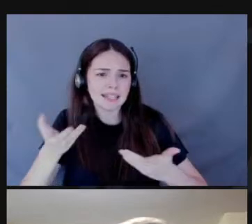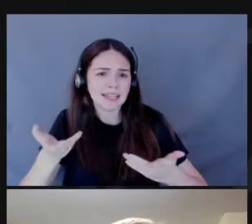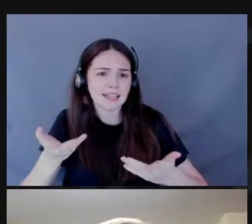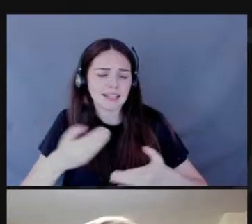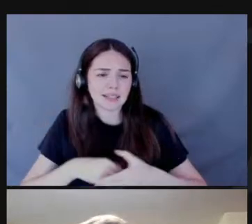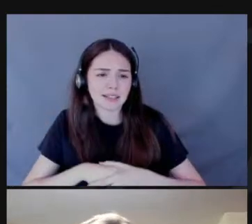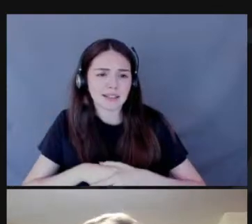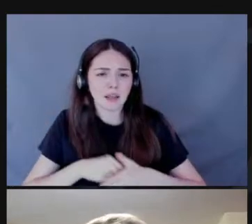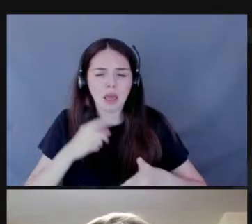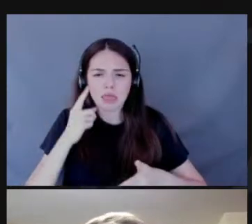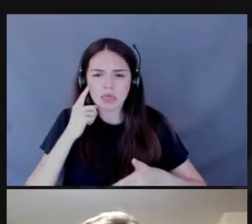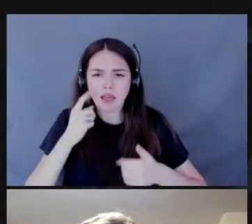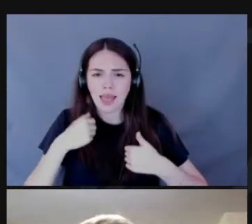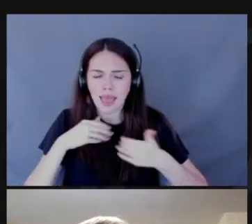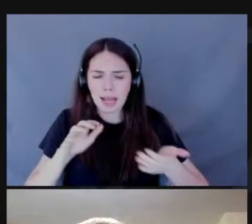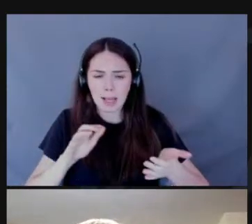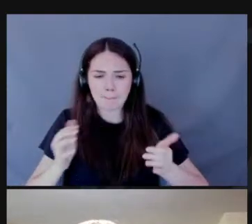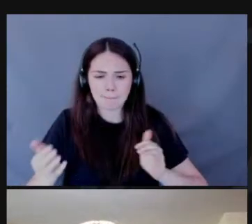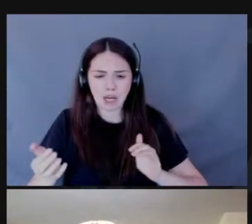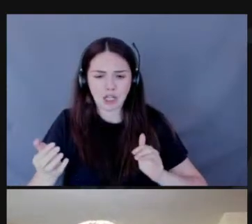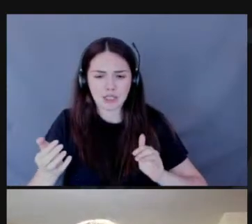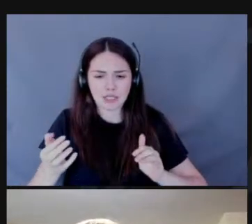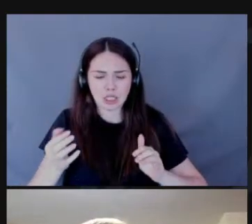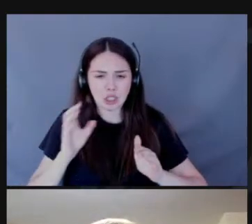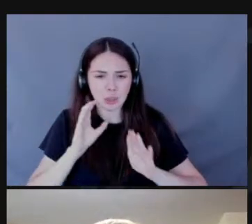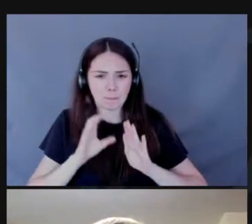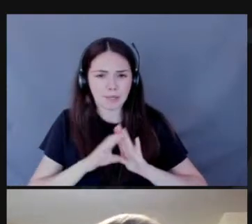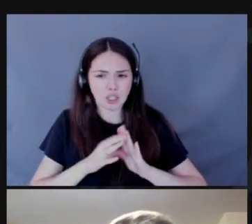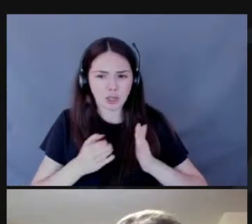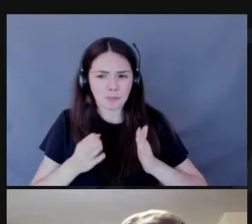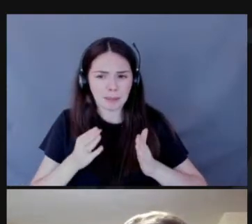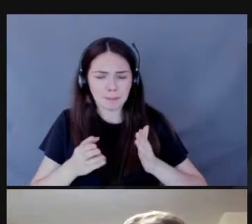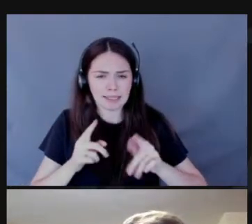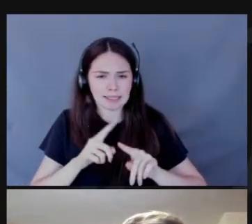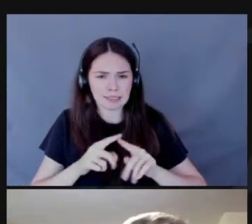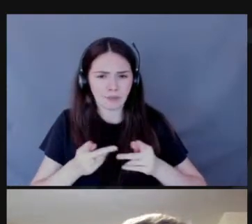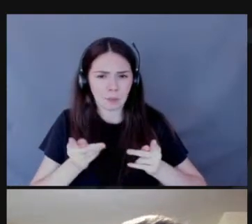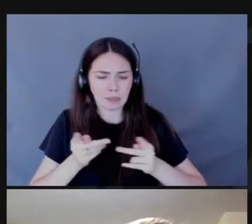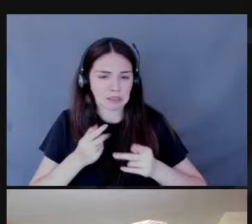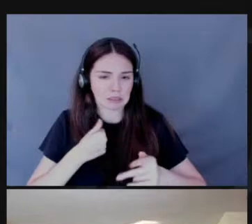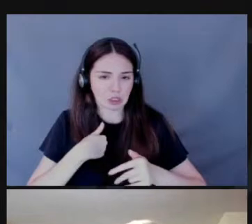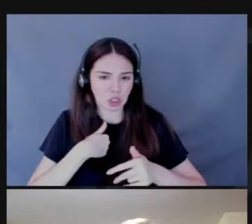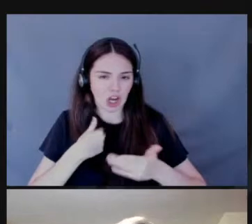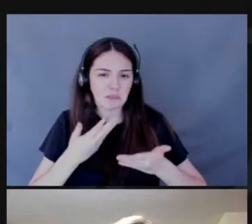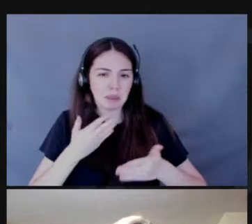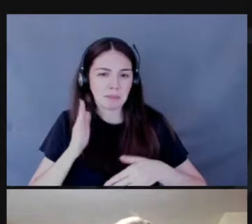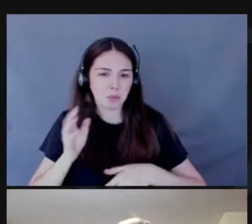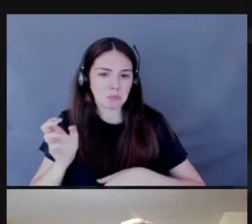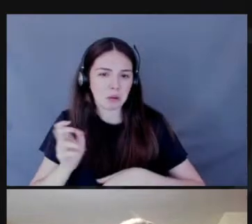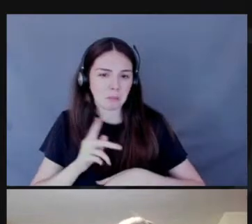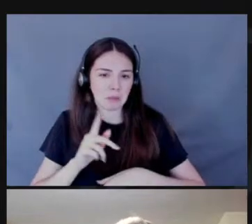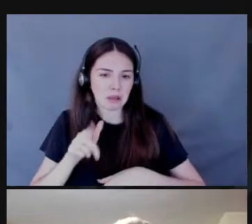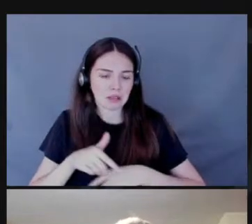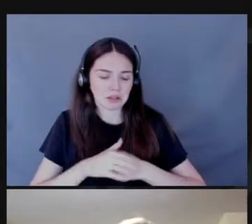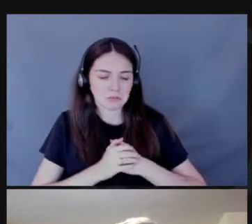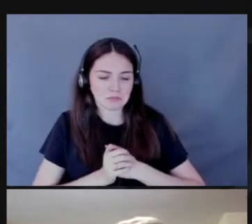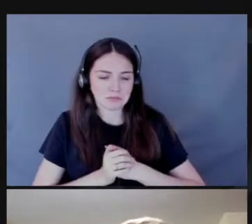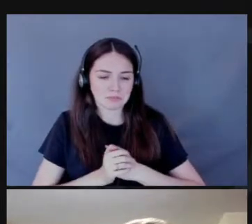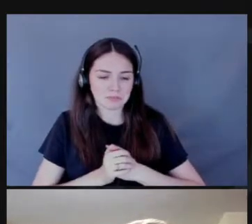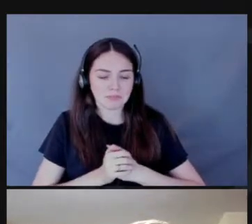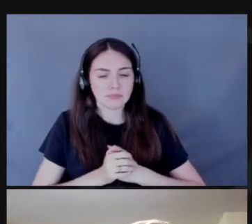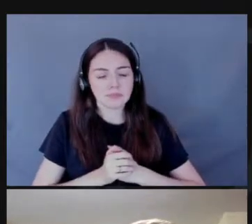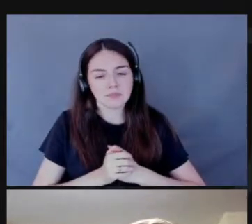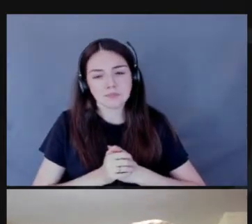I thought I had a comparison of the two pictures. Maybe it's at a different point. I'm sorry. We'll come back to that maybe. But I don't